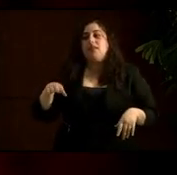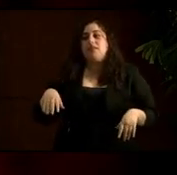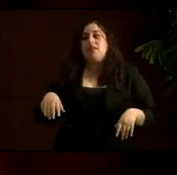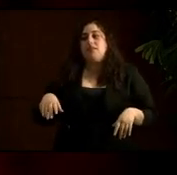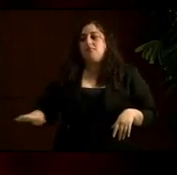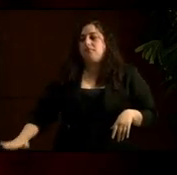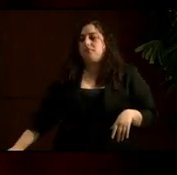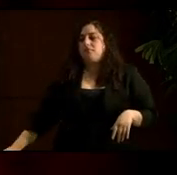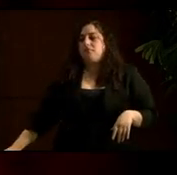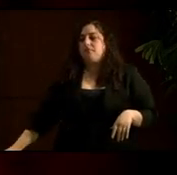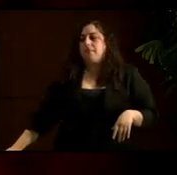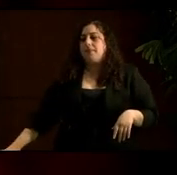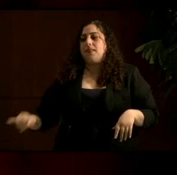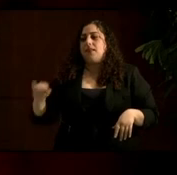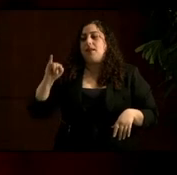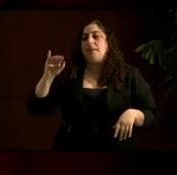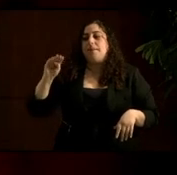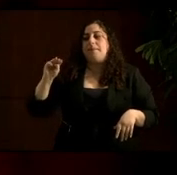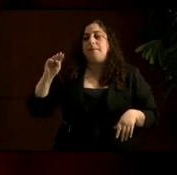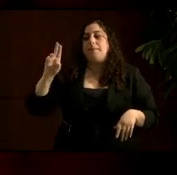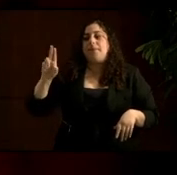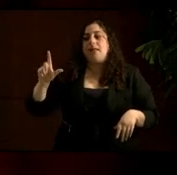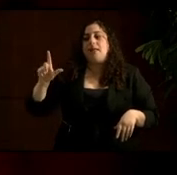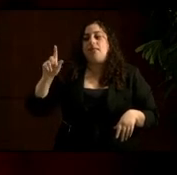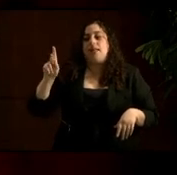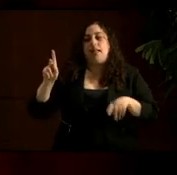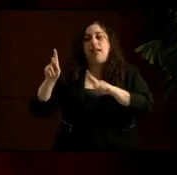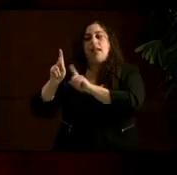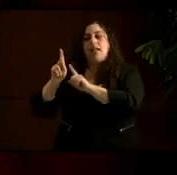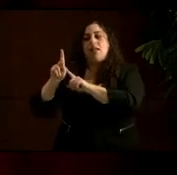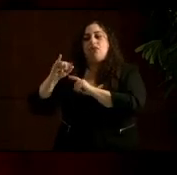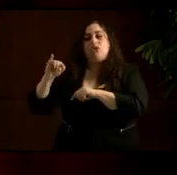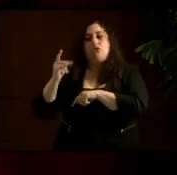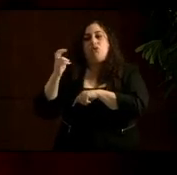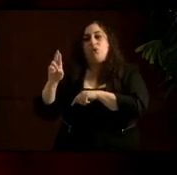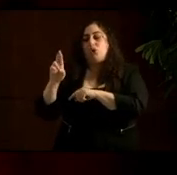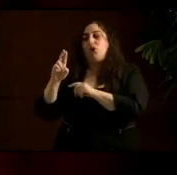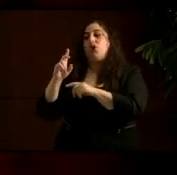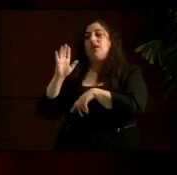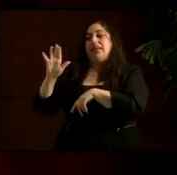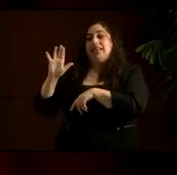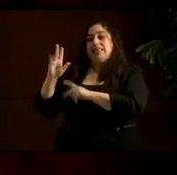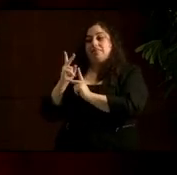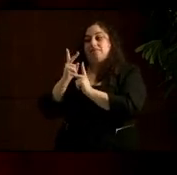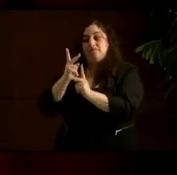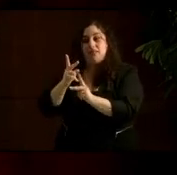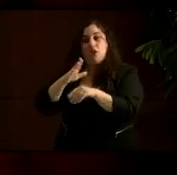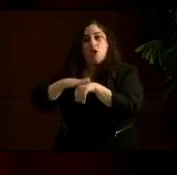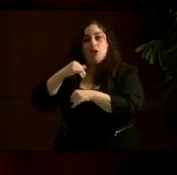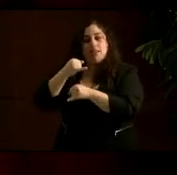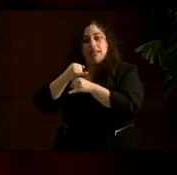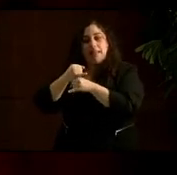campus, or plan for the university's impending 125th anniversary in